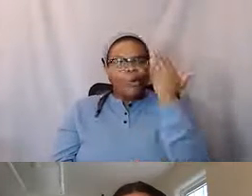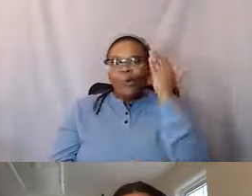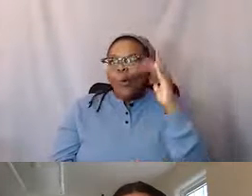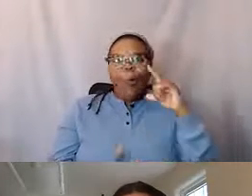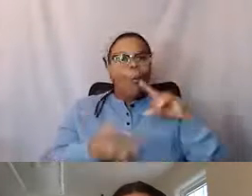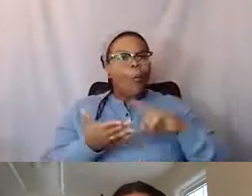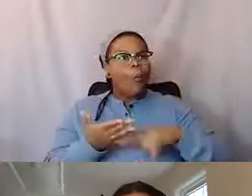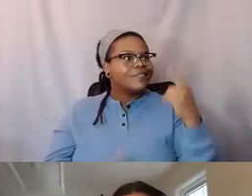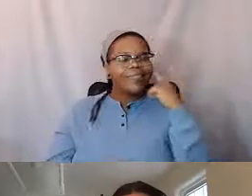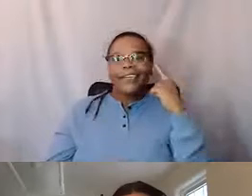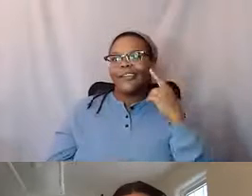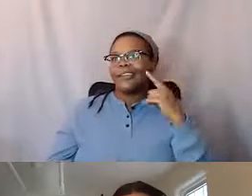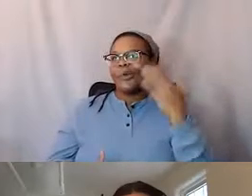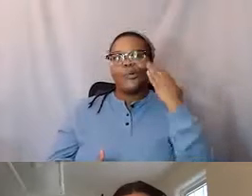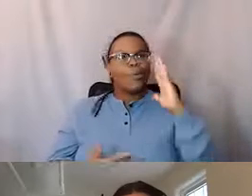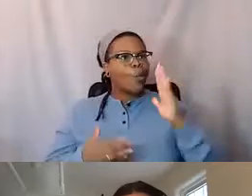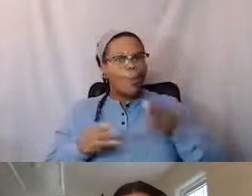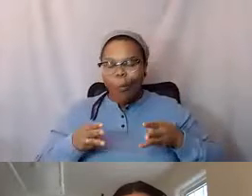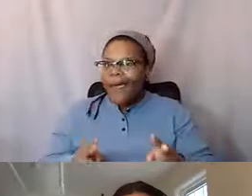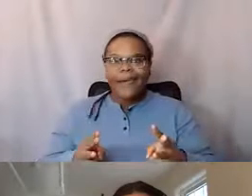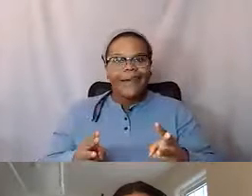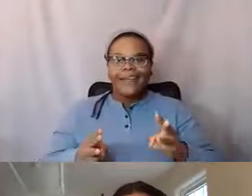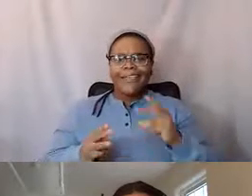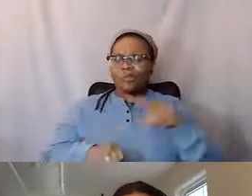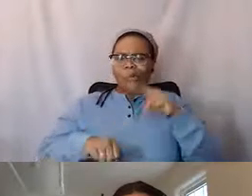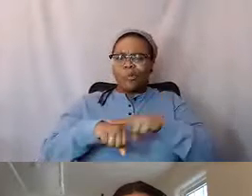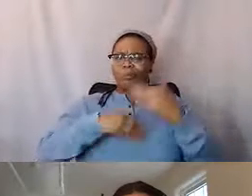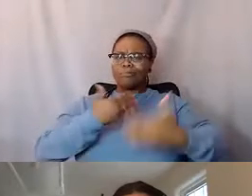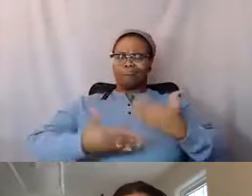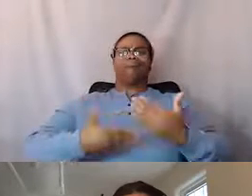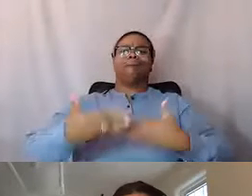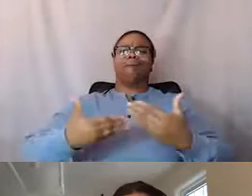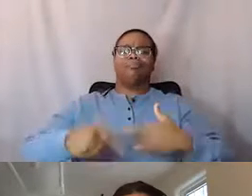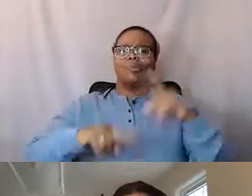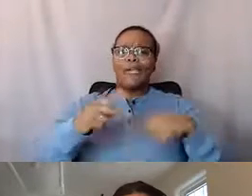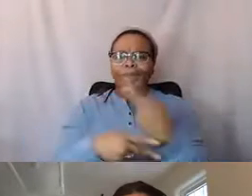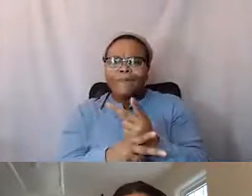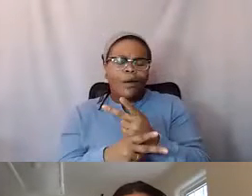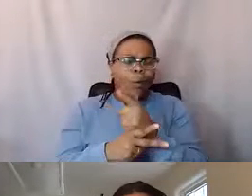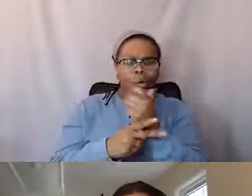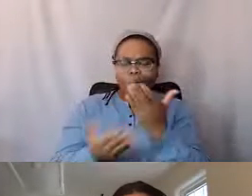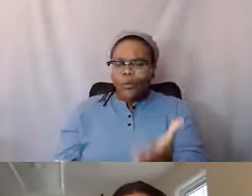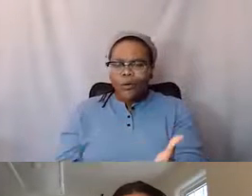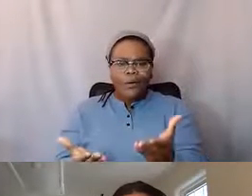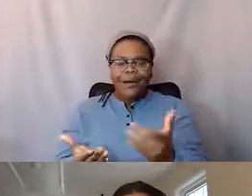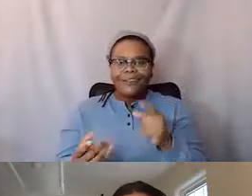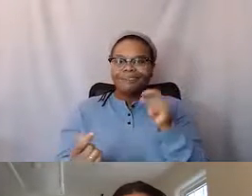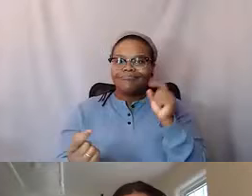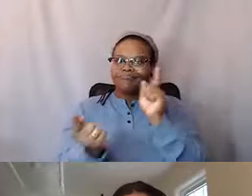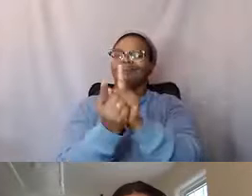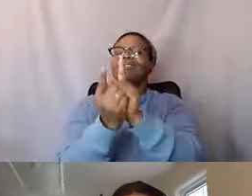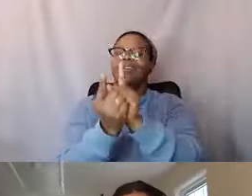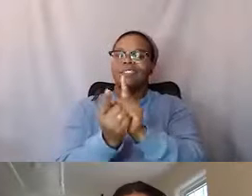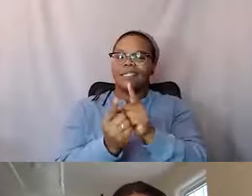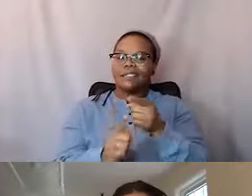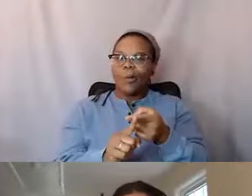you don't know what your way is. It's so normal to you that you can't even figure out who you are until you come in contact with somebody who's